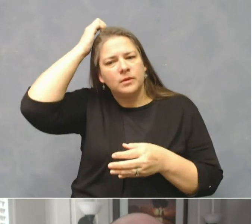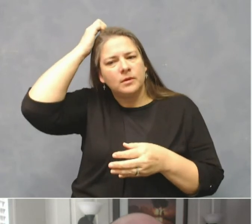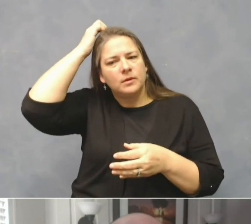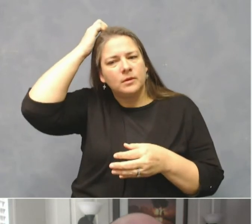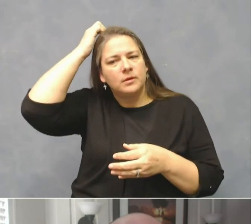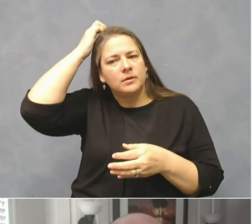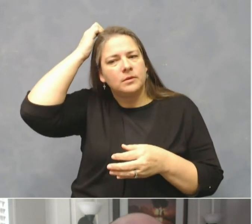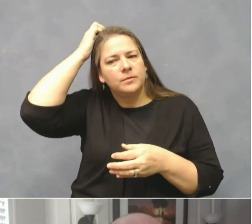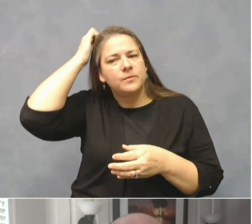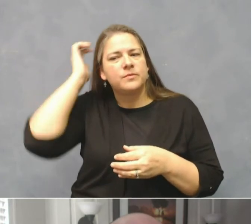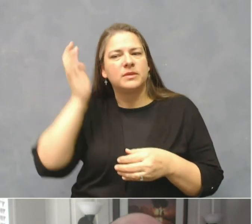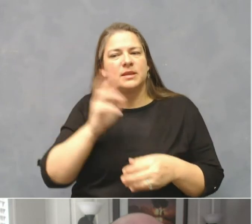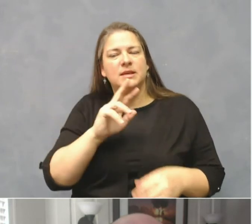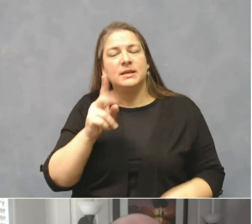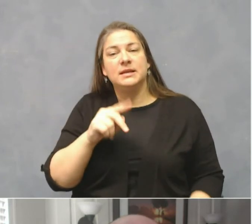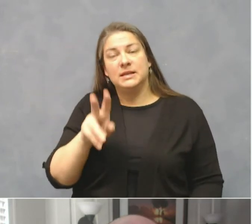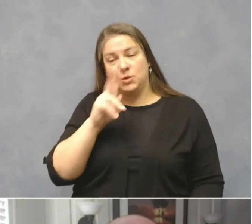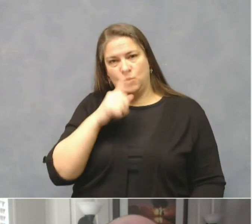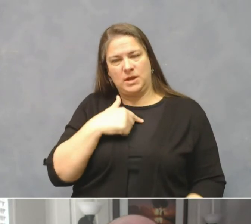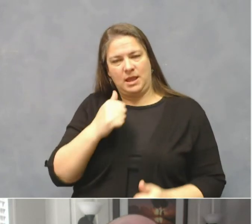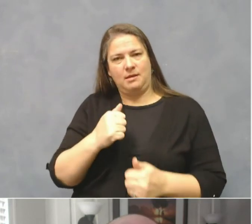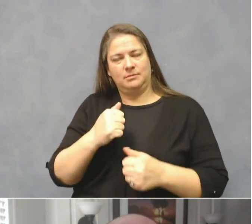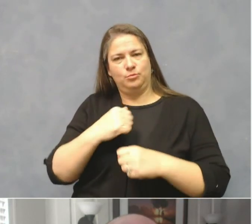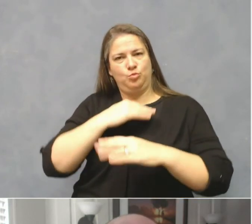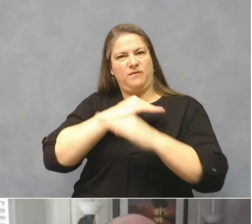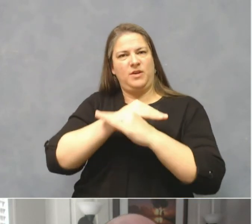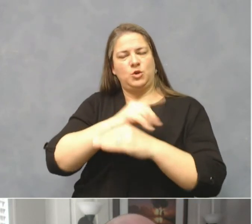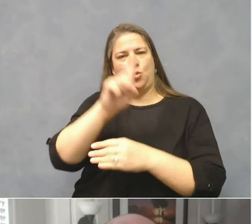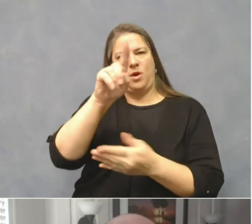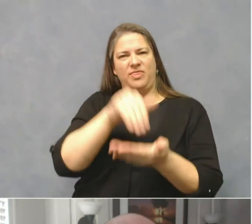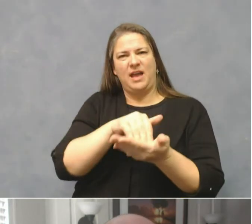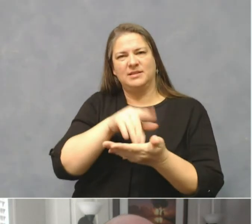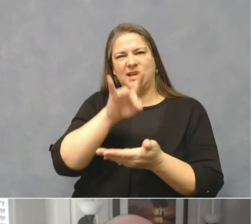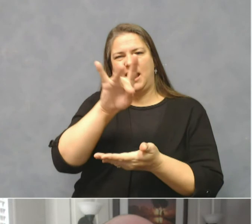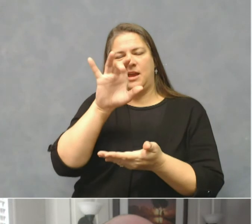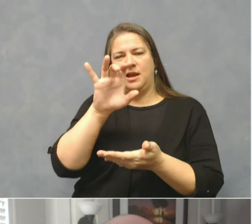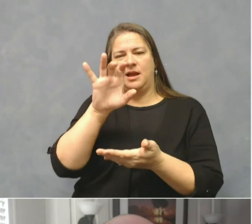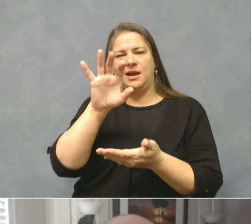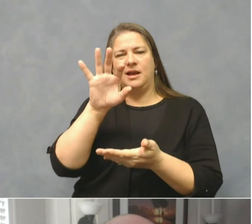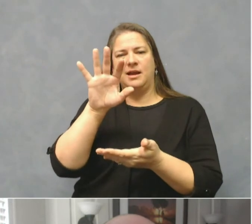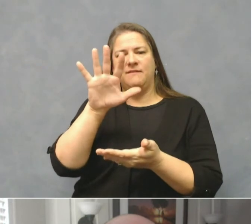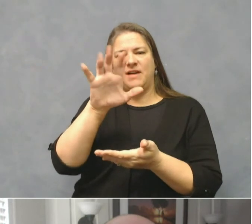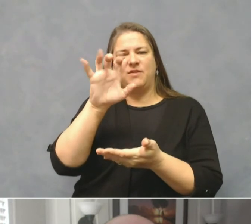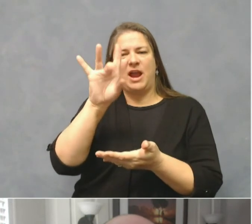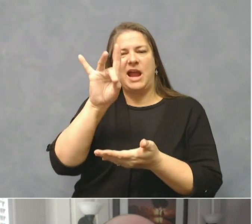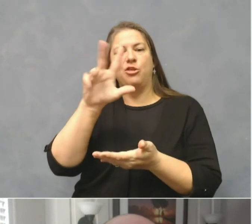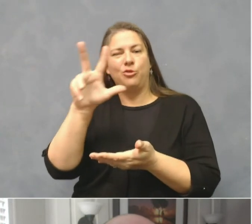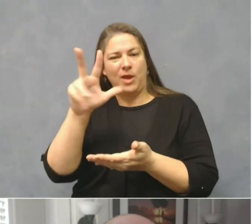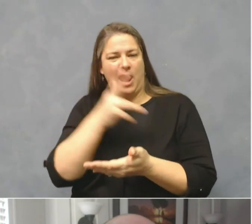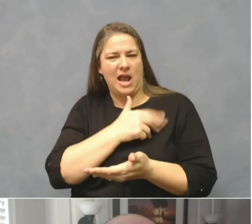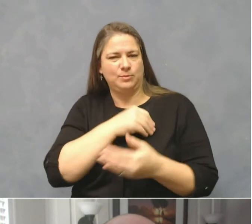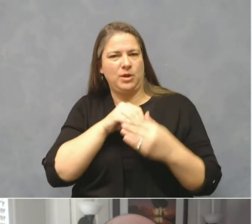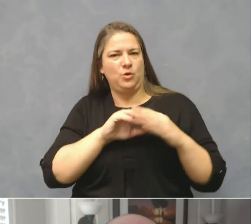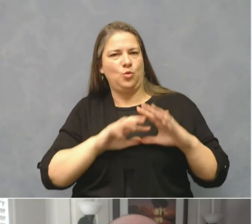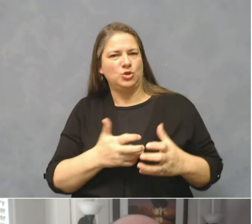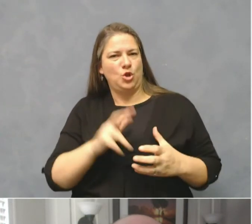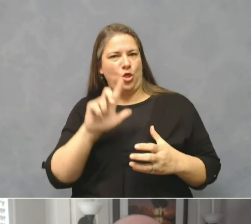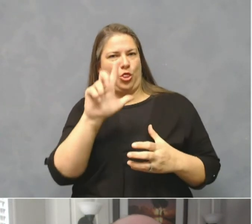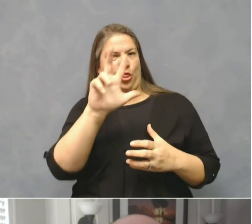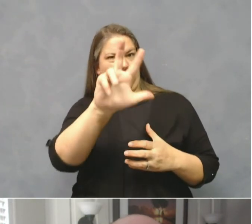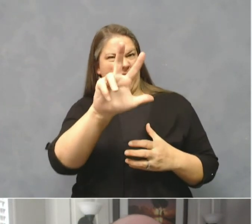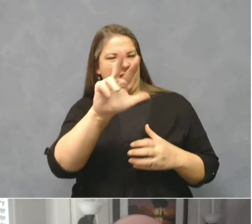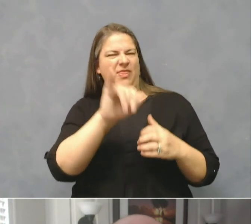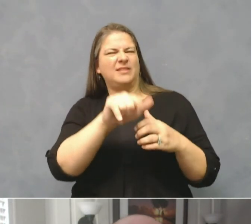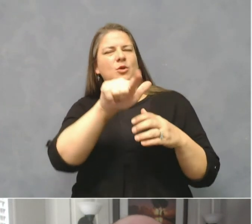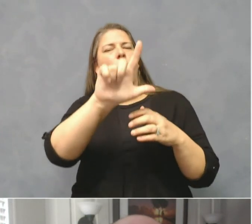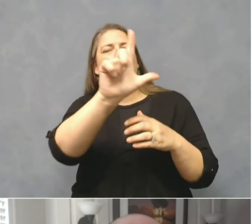we could prevent 1,583 hospitalizations in Region 3. That includes Louisville and Jefferson County.